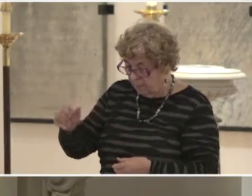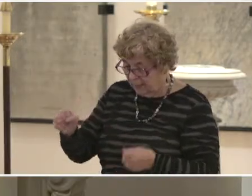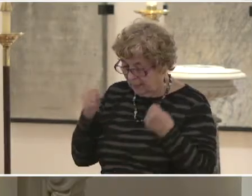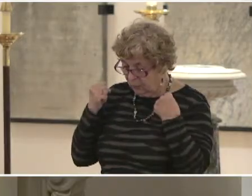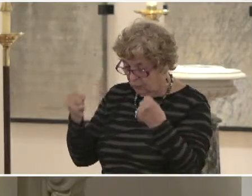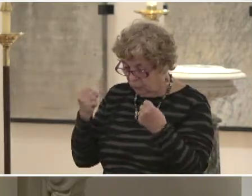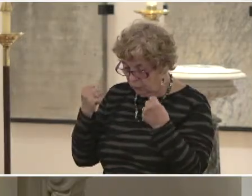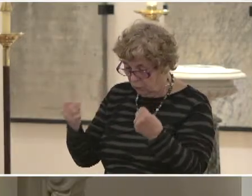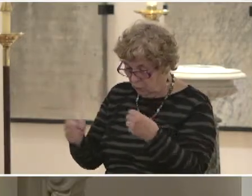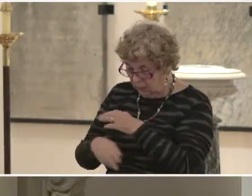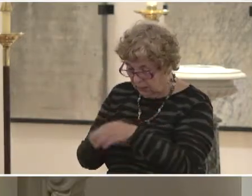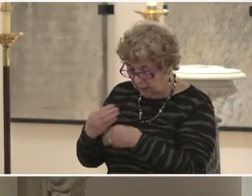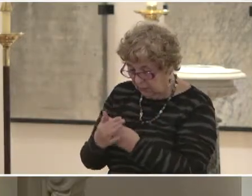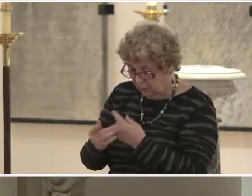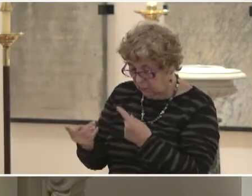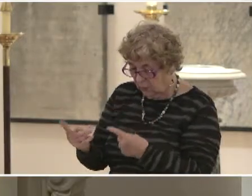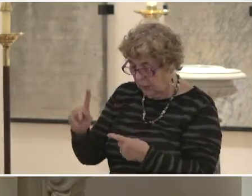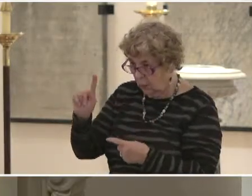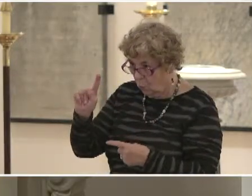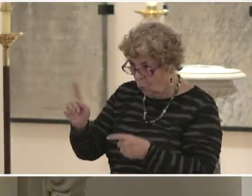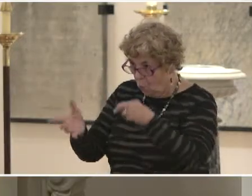and despair.